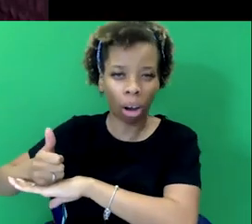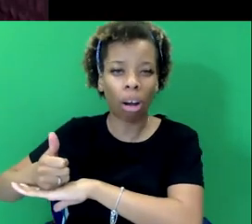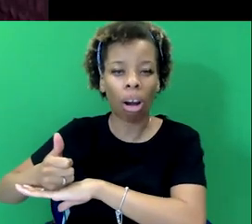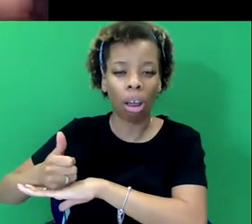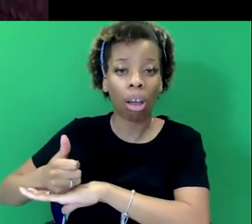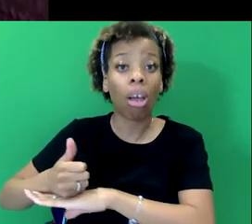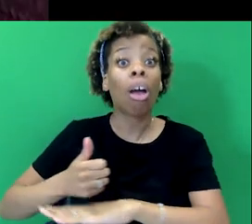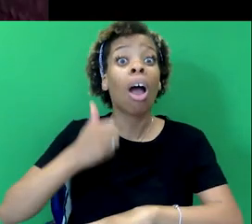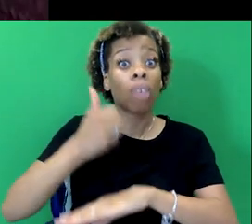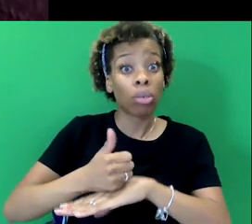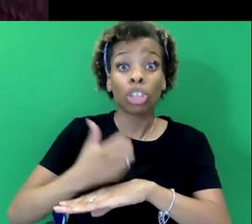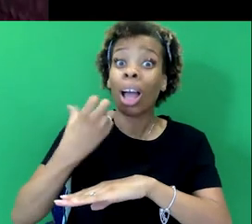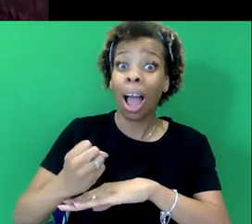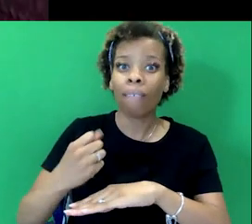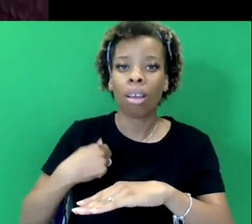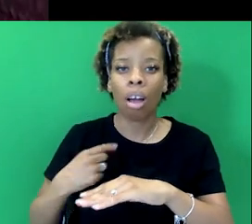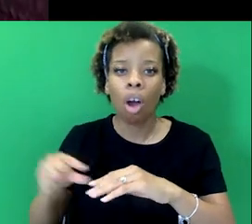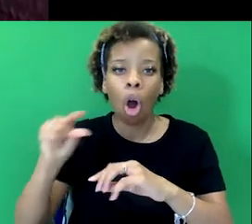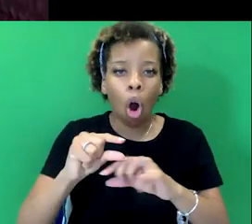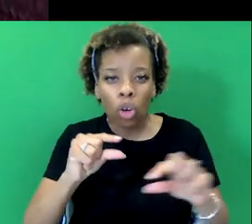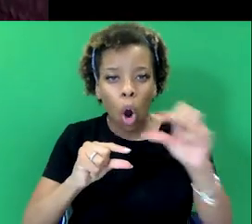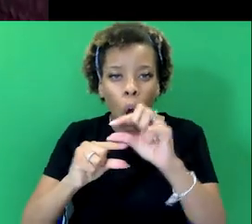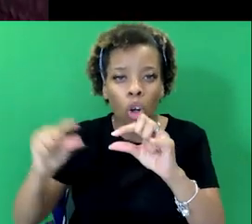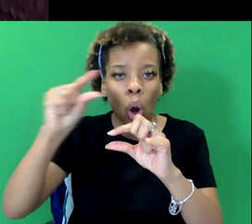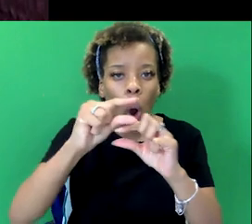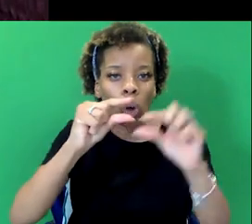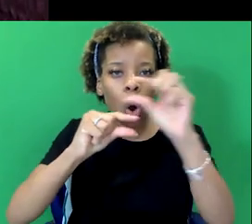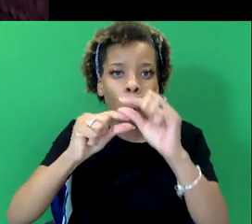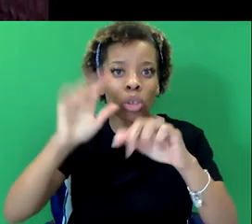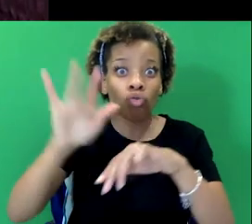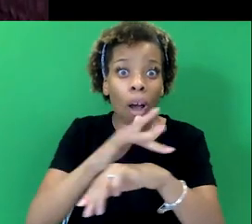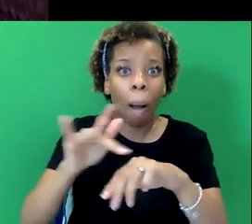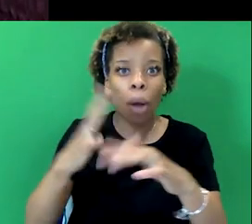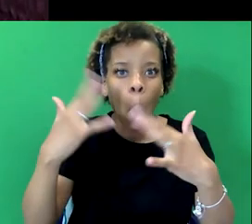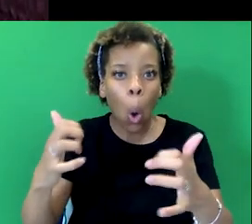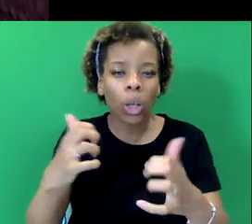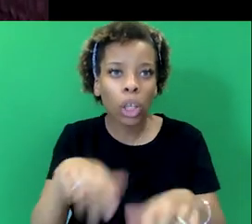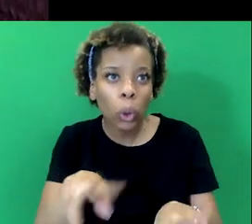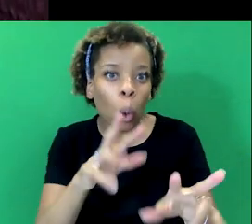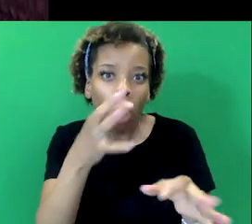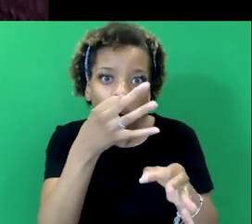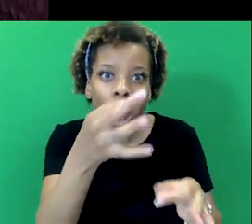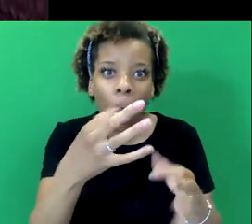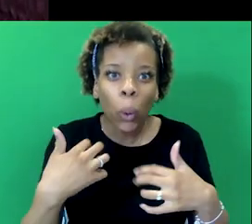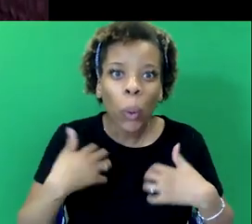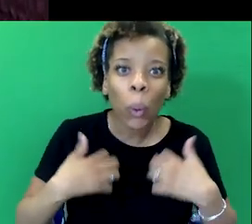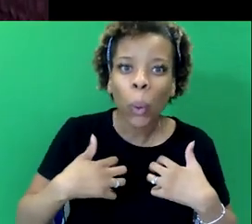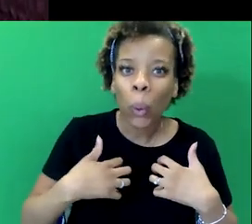then, you know, create drama to draw an audience in so that they can